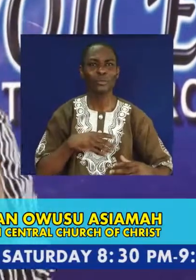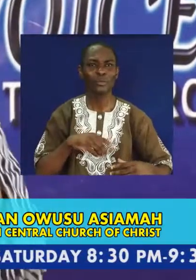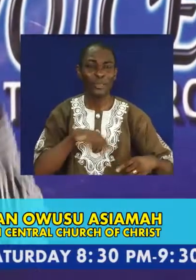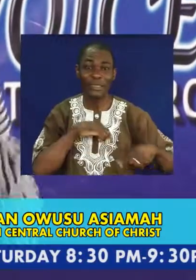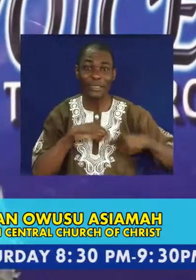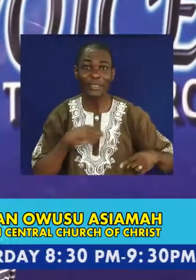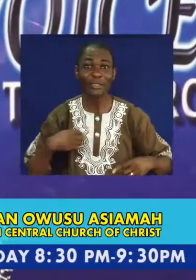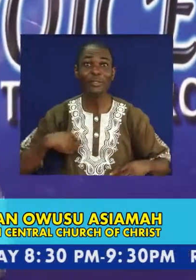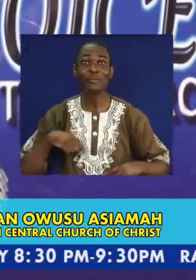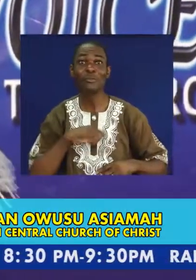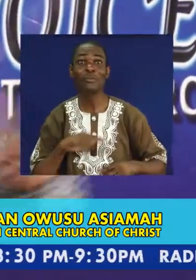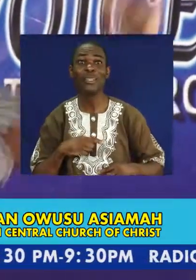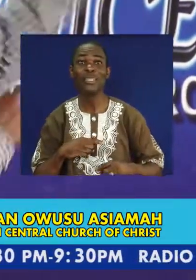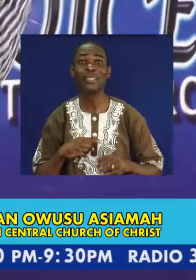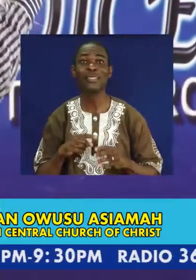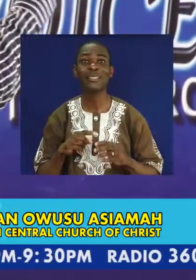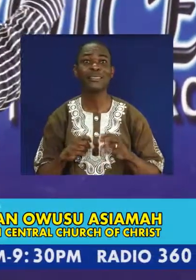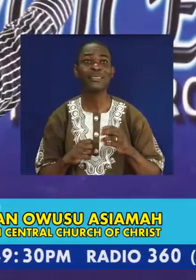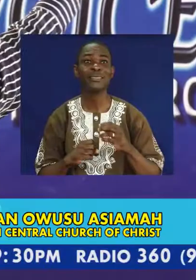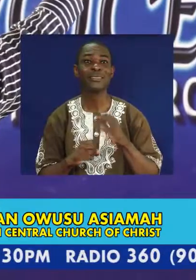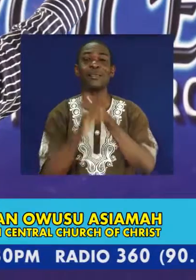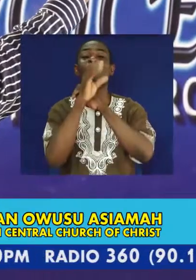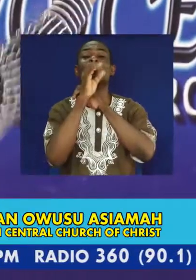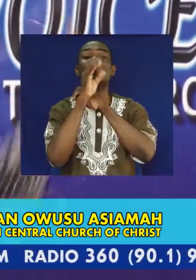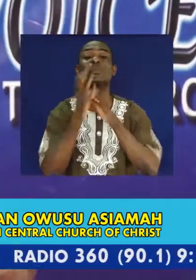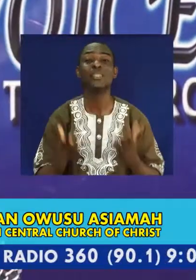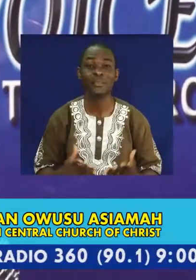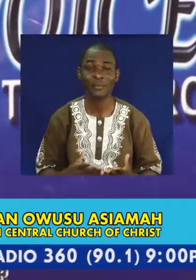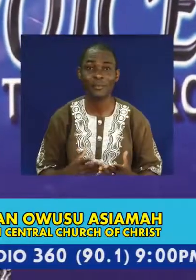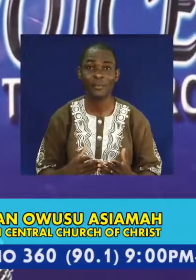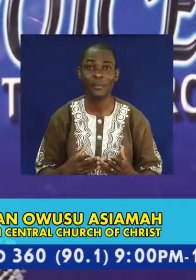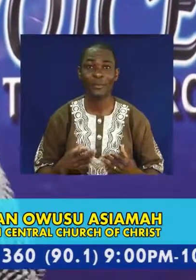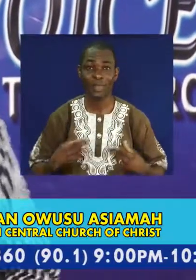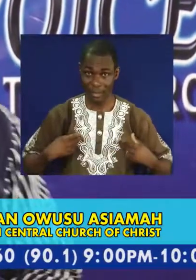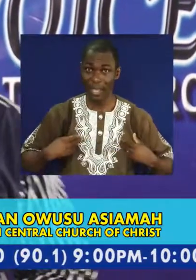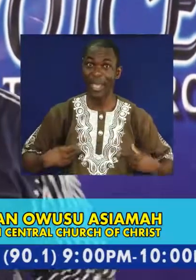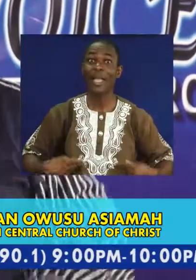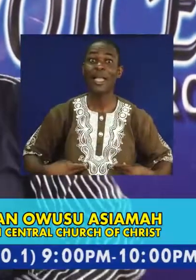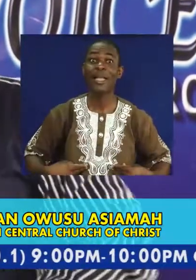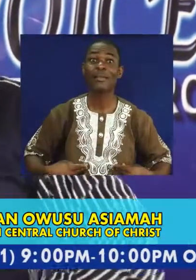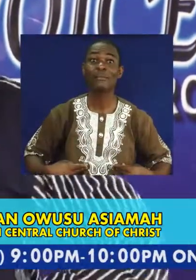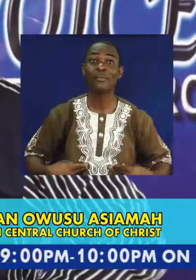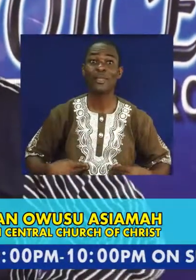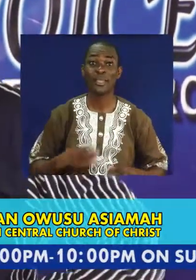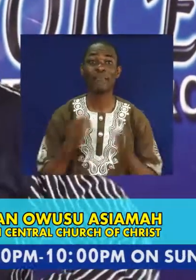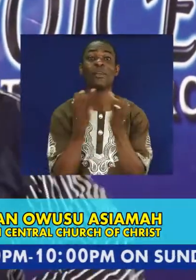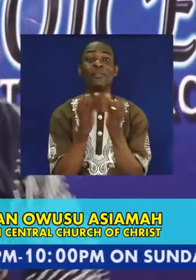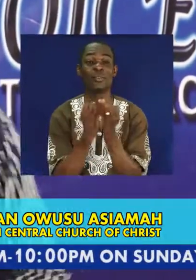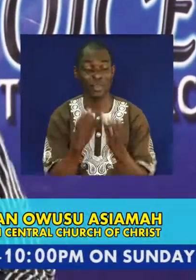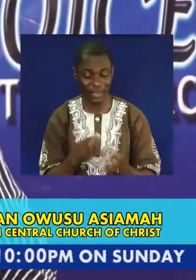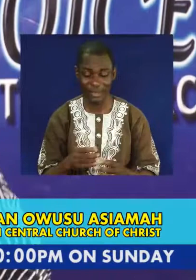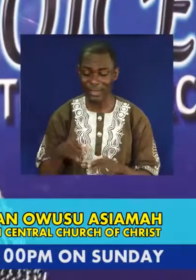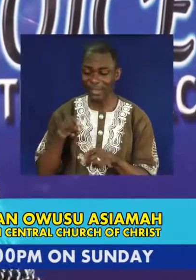new penny a yaria near no cost South Africa. Aya dena MPP ni pani yare a na no ko United Kingdom so